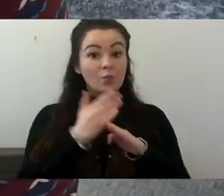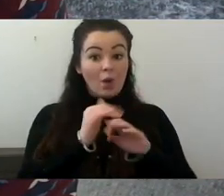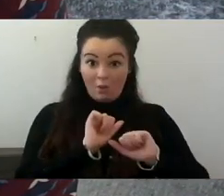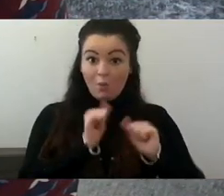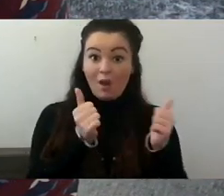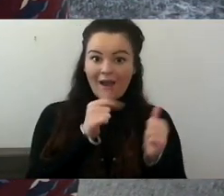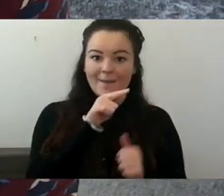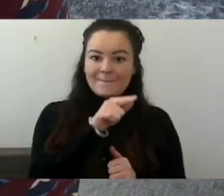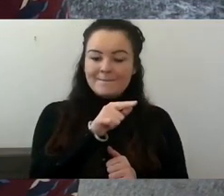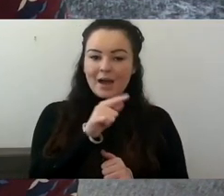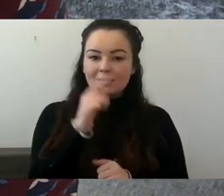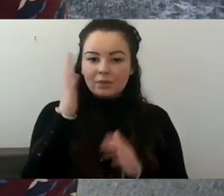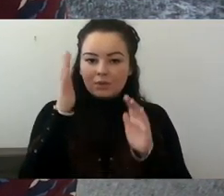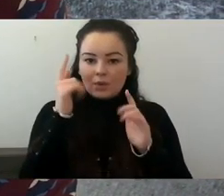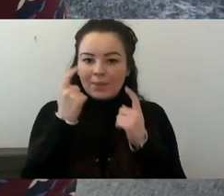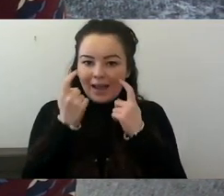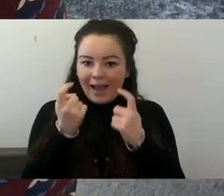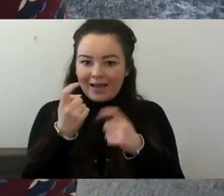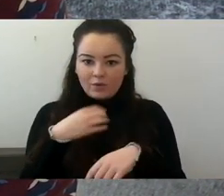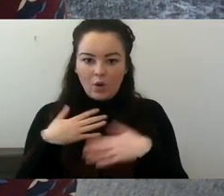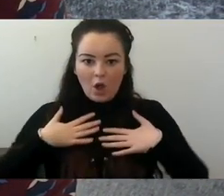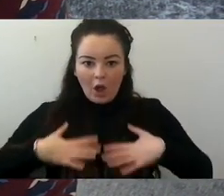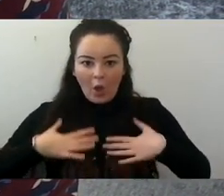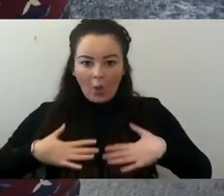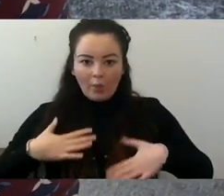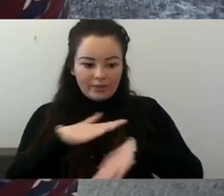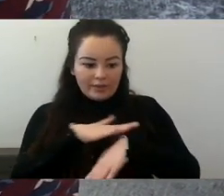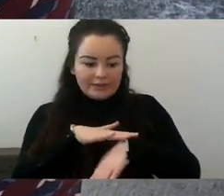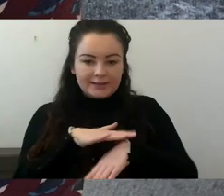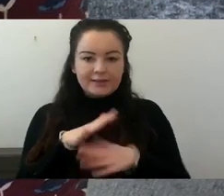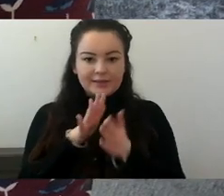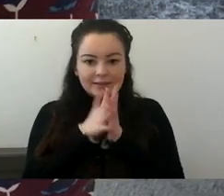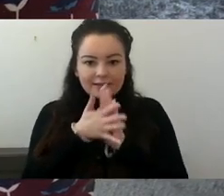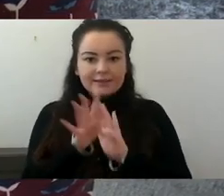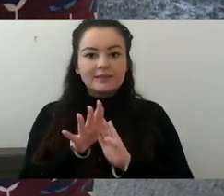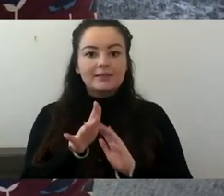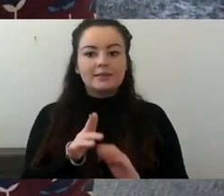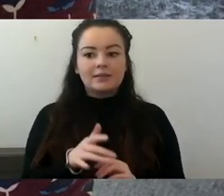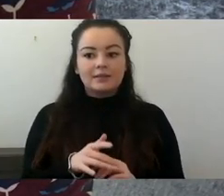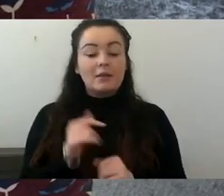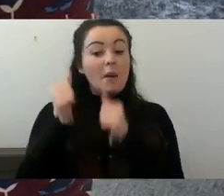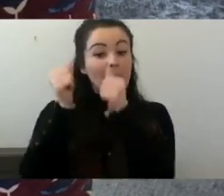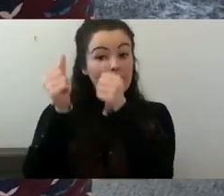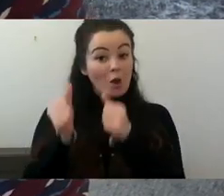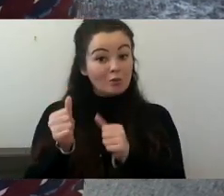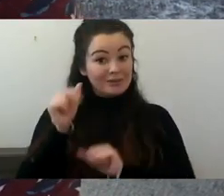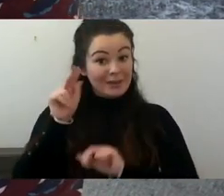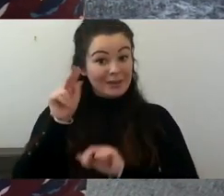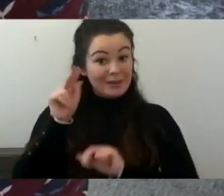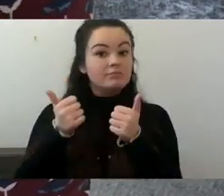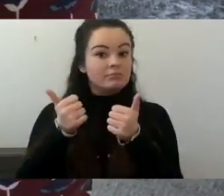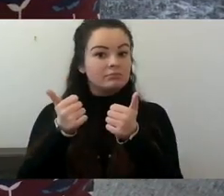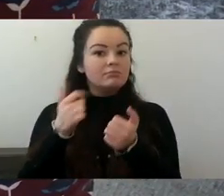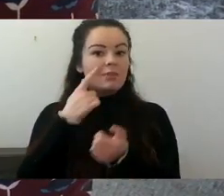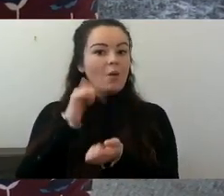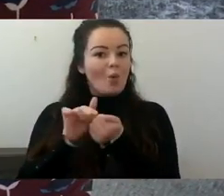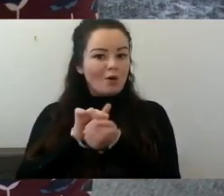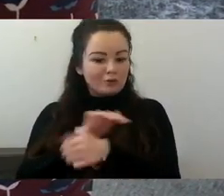work well, but they do tend to stain. So if you don't want to use acrylic paints, poster